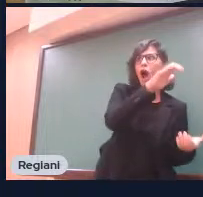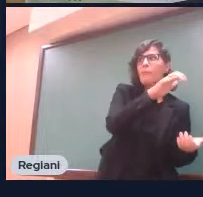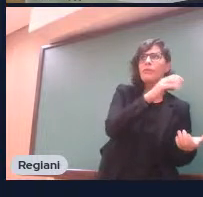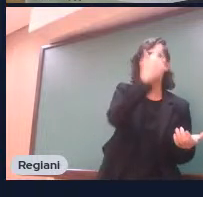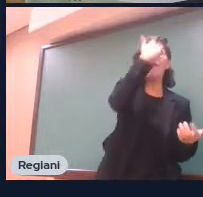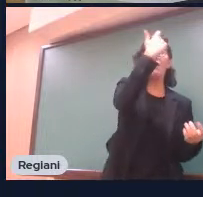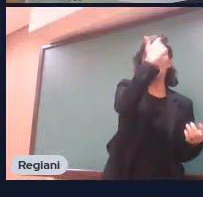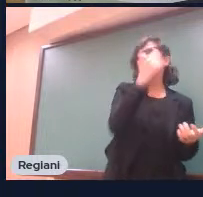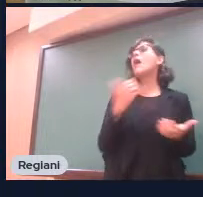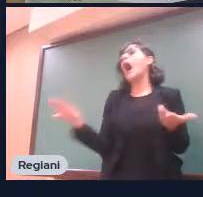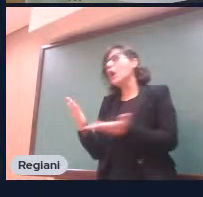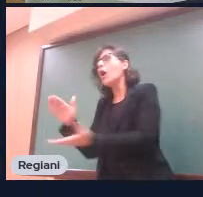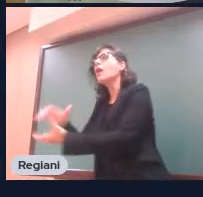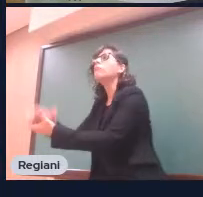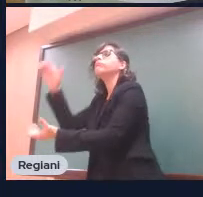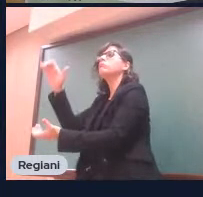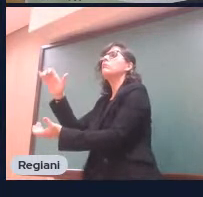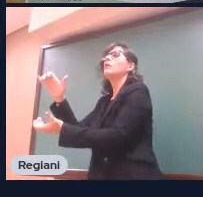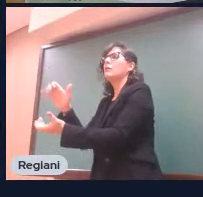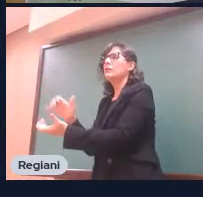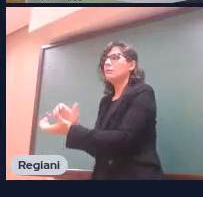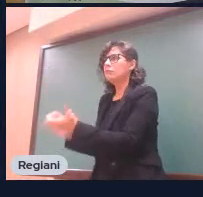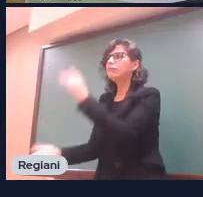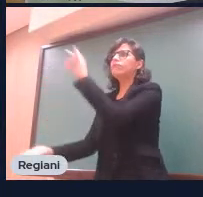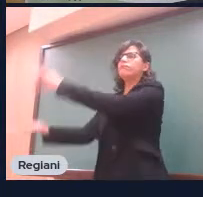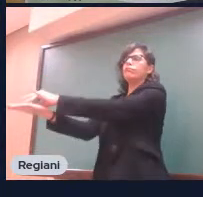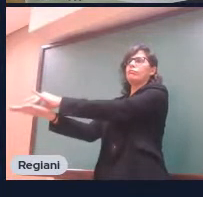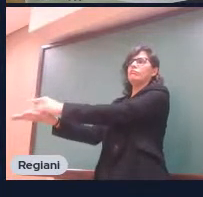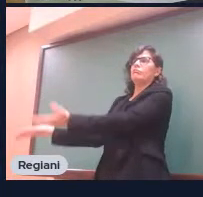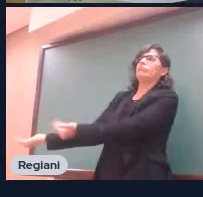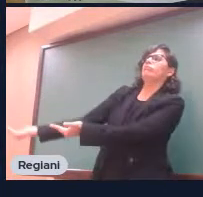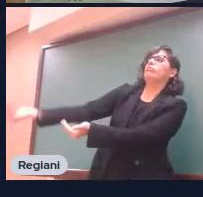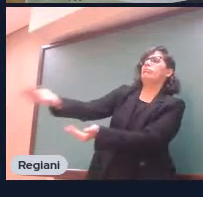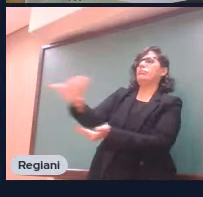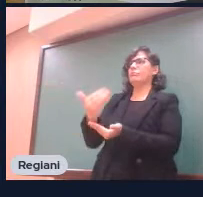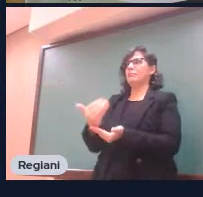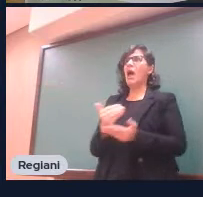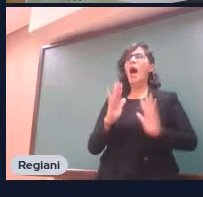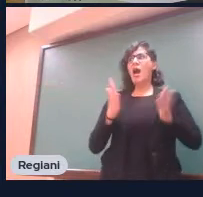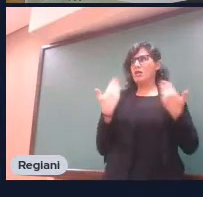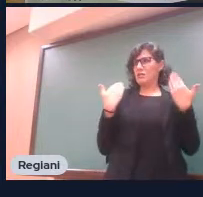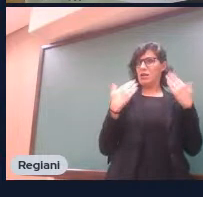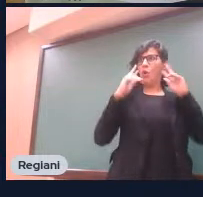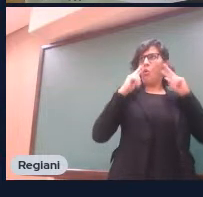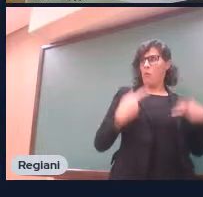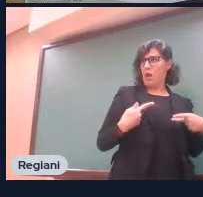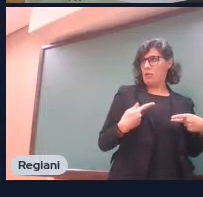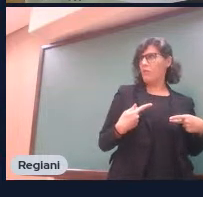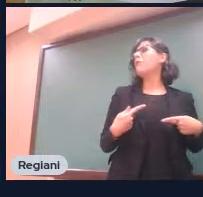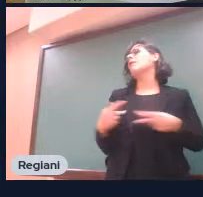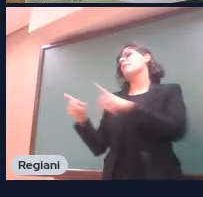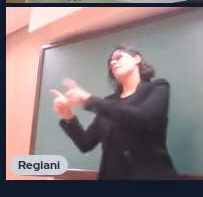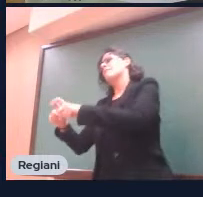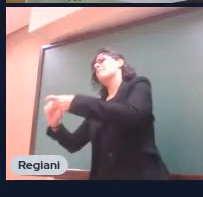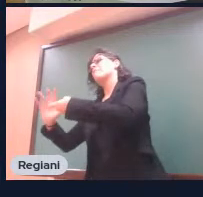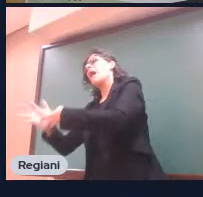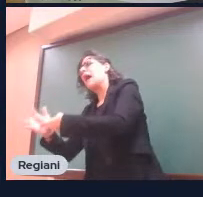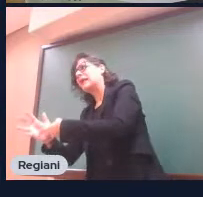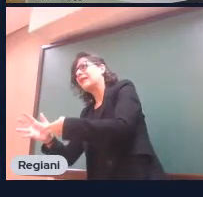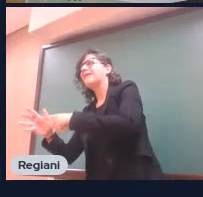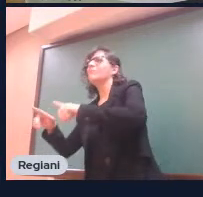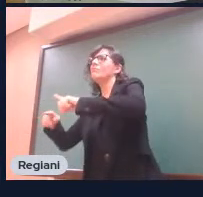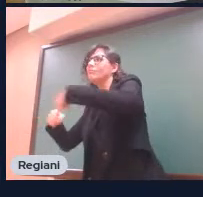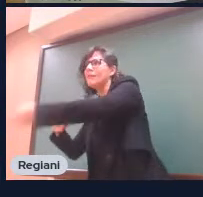From humans, basically, to machines, from slow to fast production, and